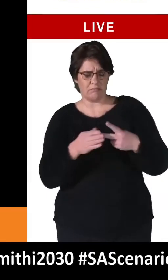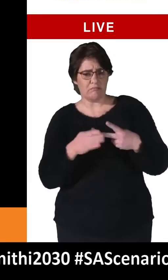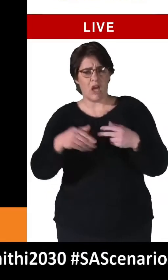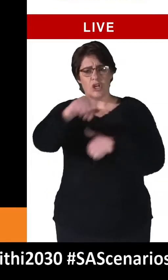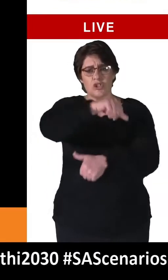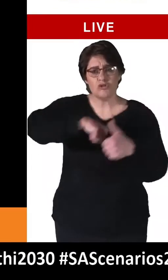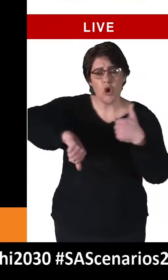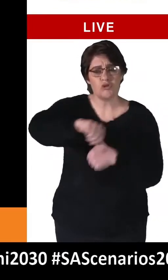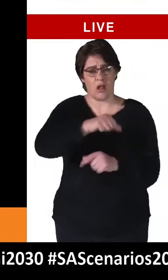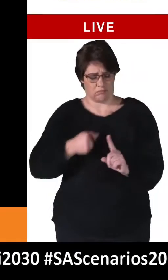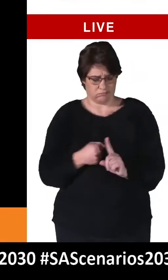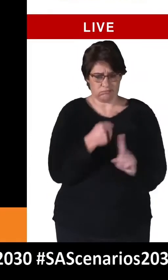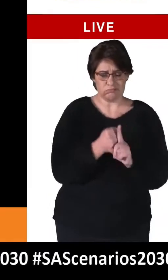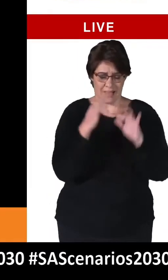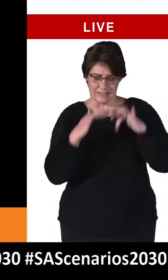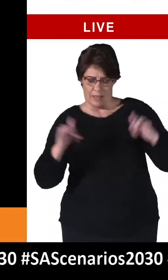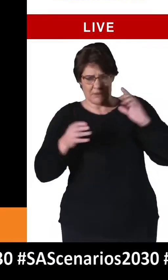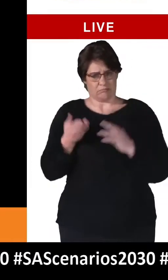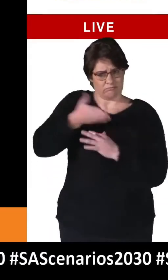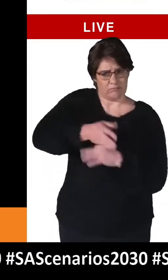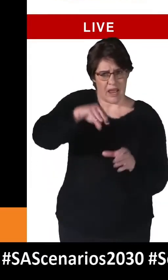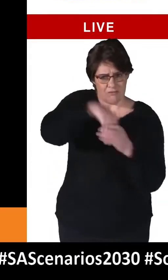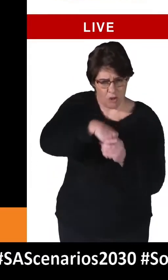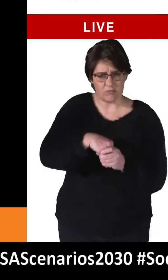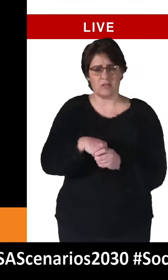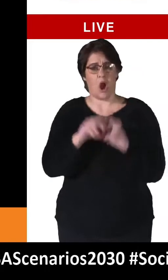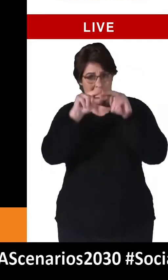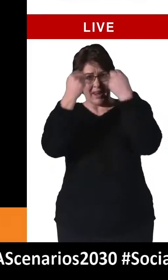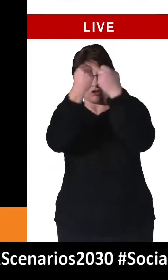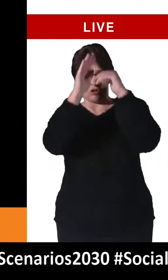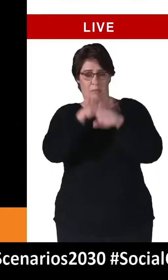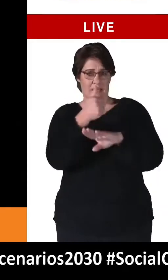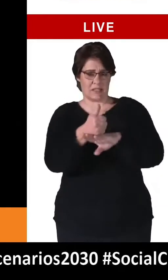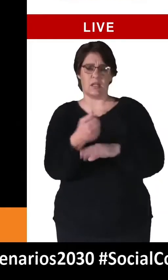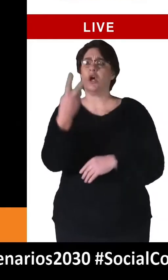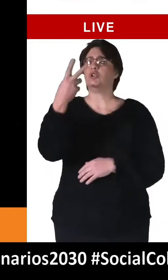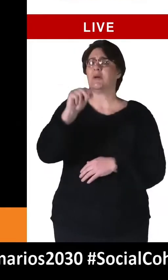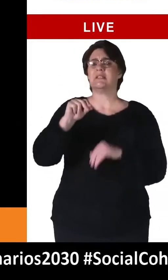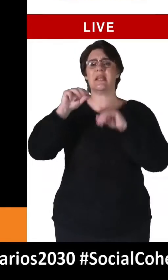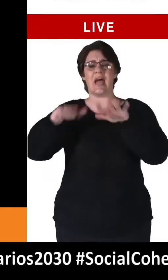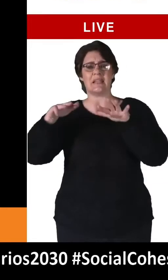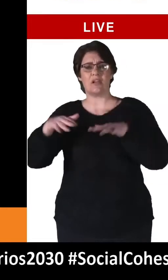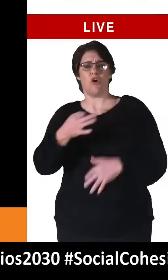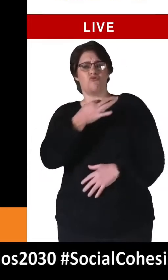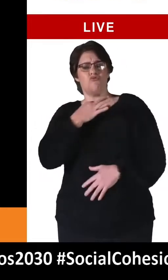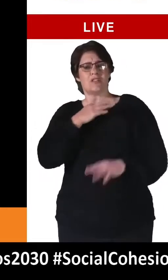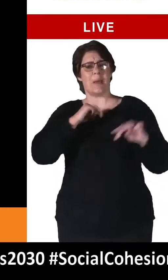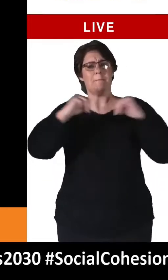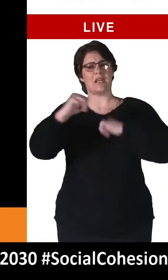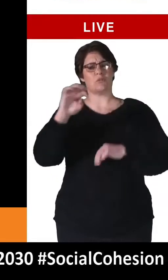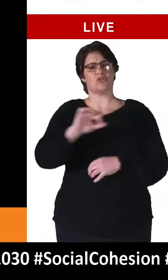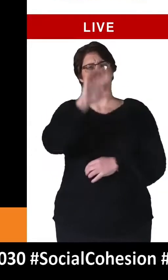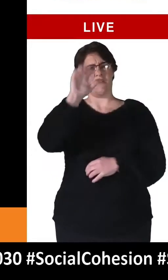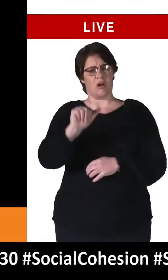social compacting summits nationally, the 2019 Institute of Risk Management South